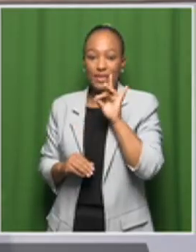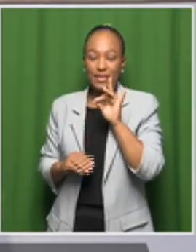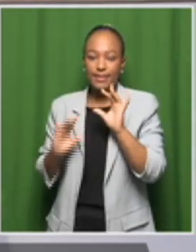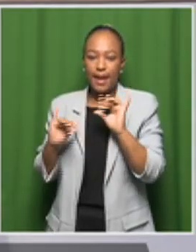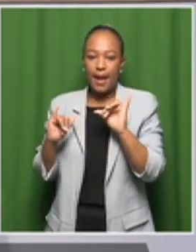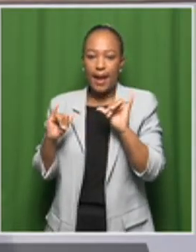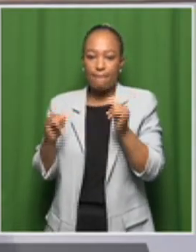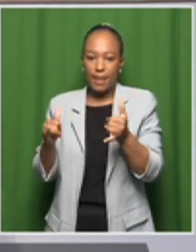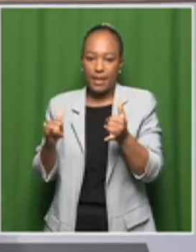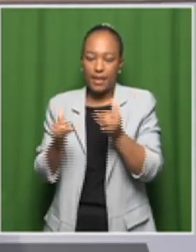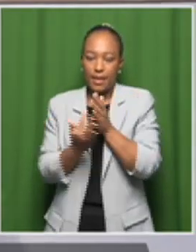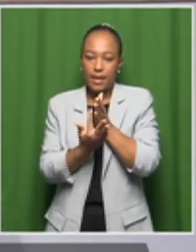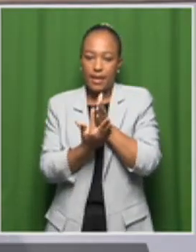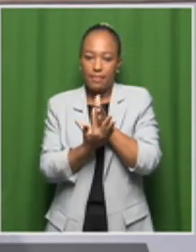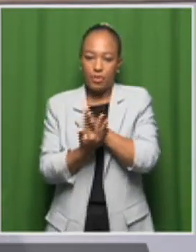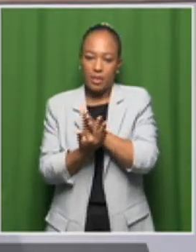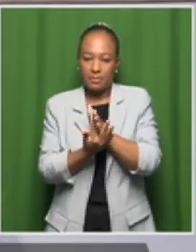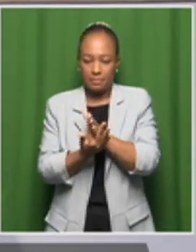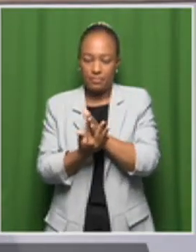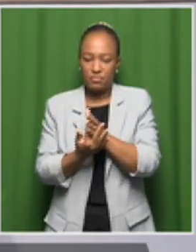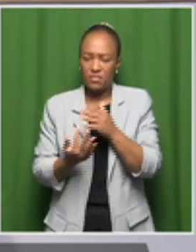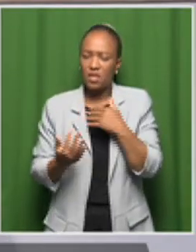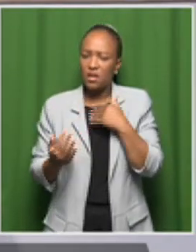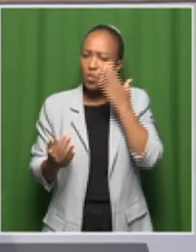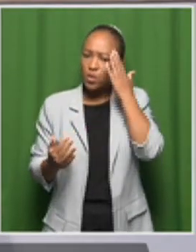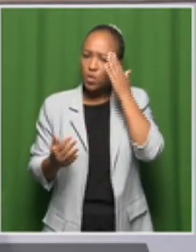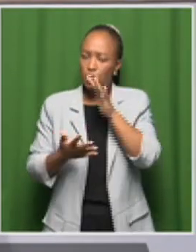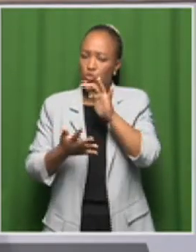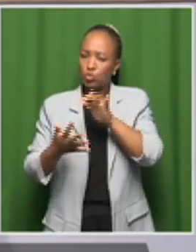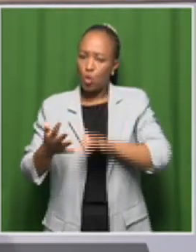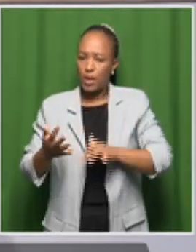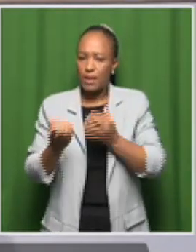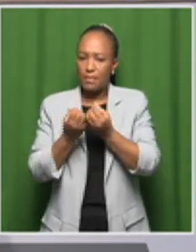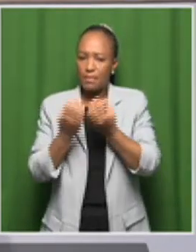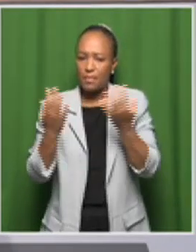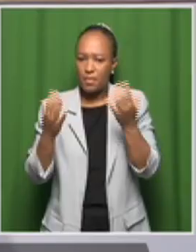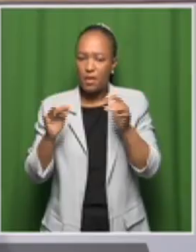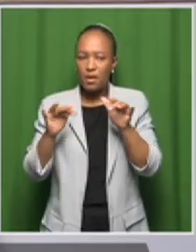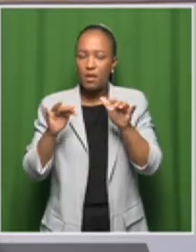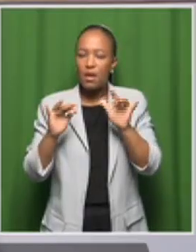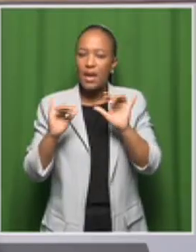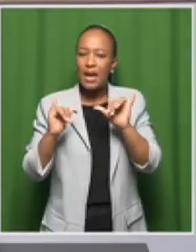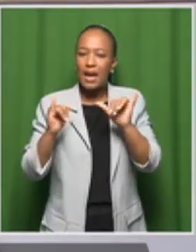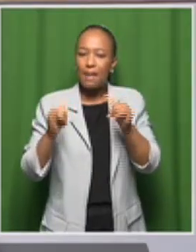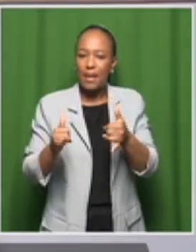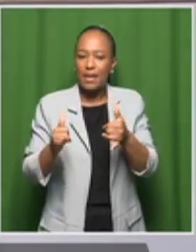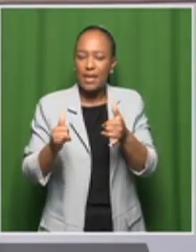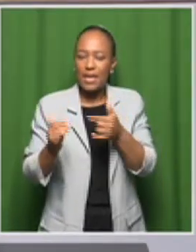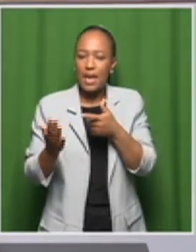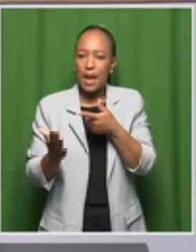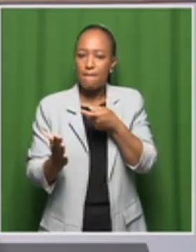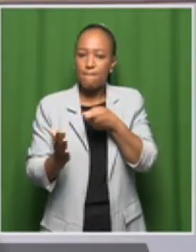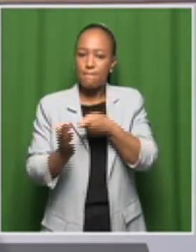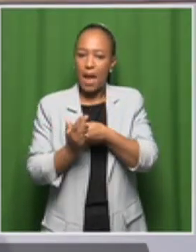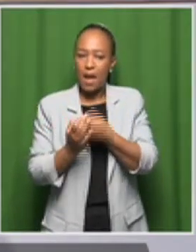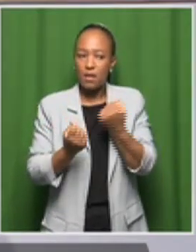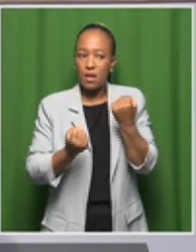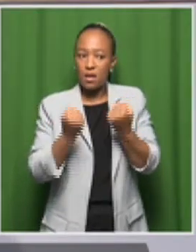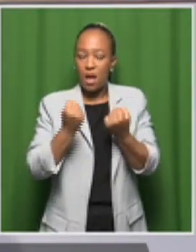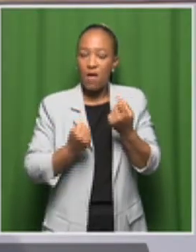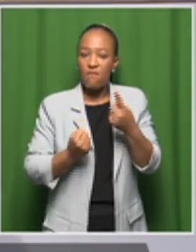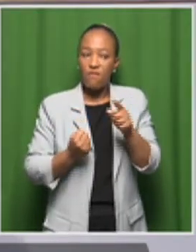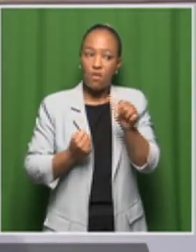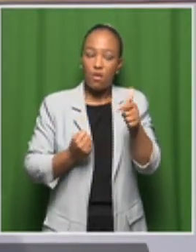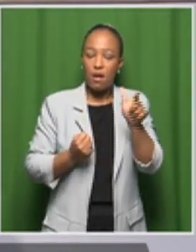been a lot of stories out there about brokers who buy cars for certain individuals so they can show a